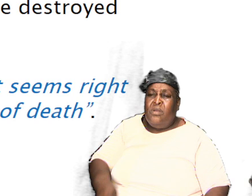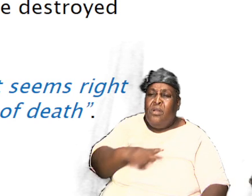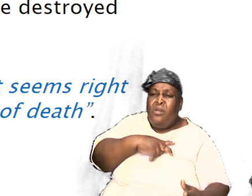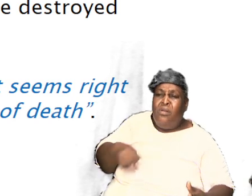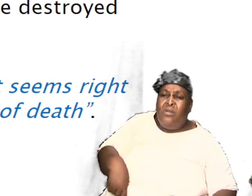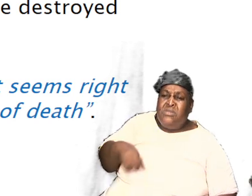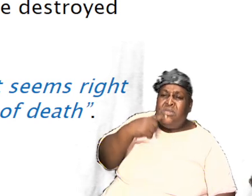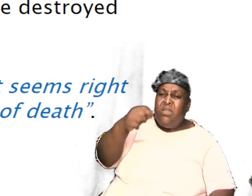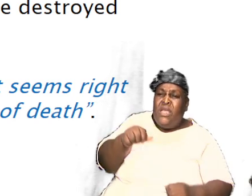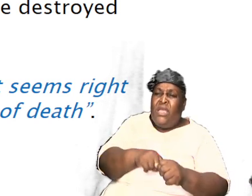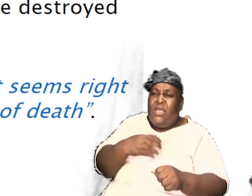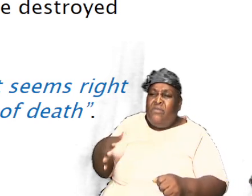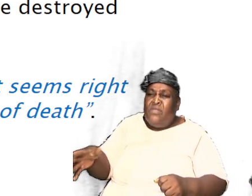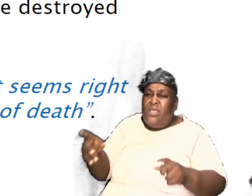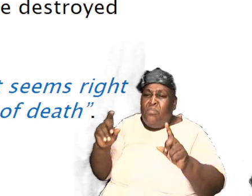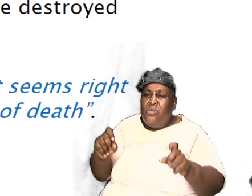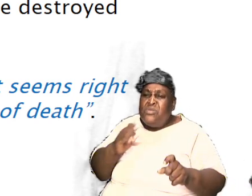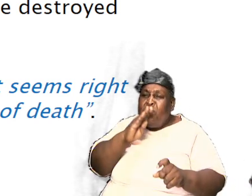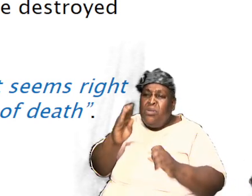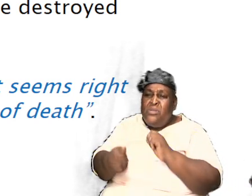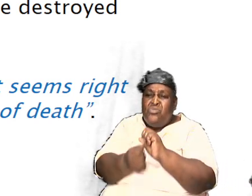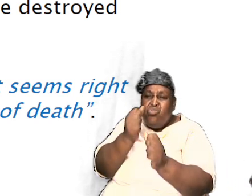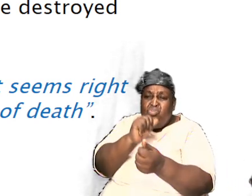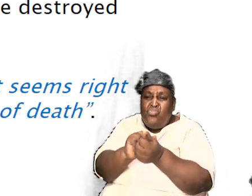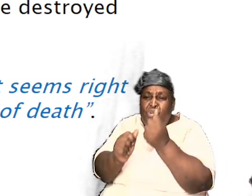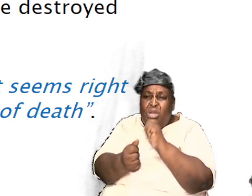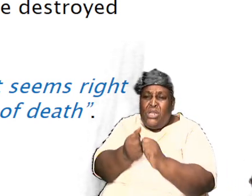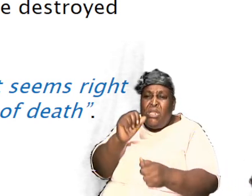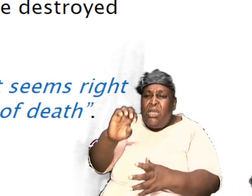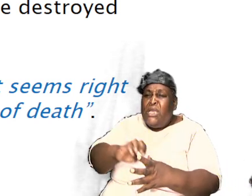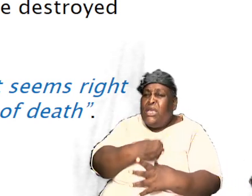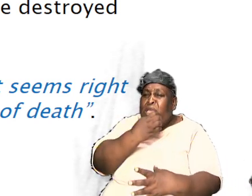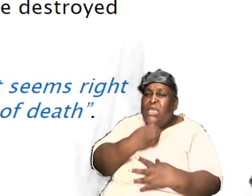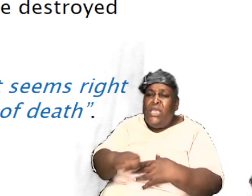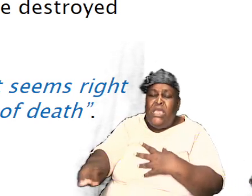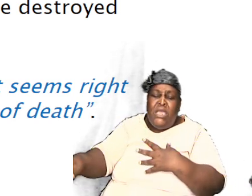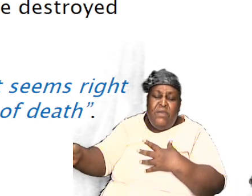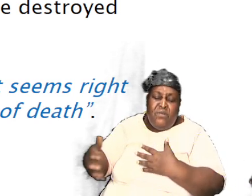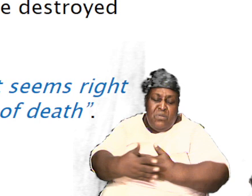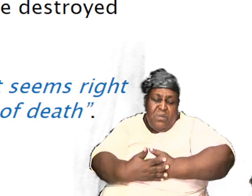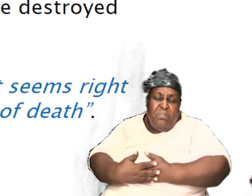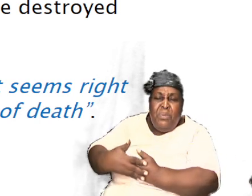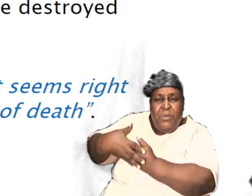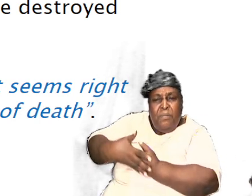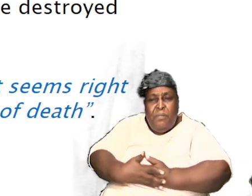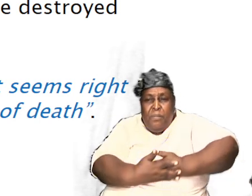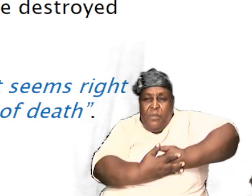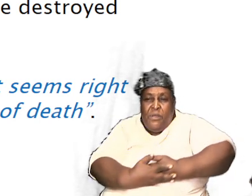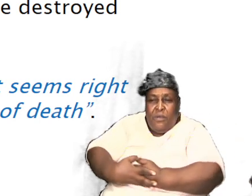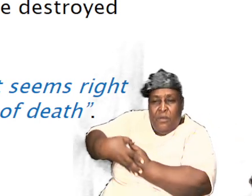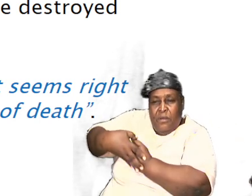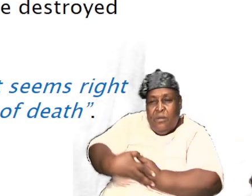The Lord said everything must be destroyed, even to the infant.